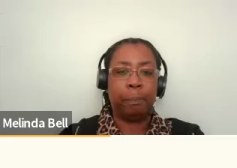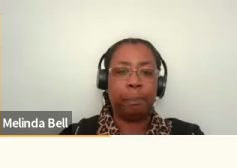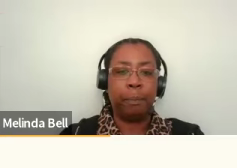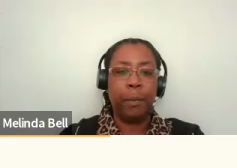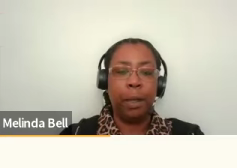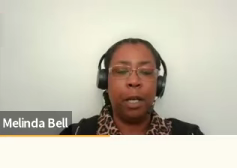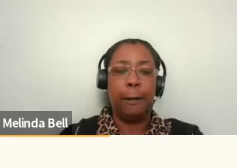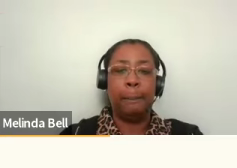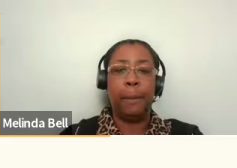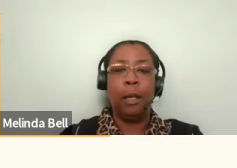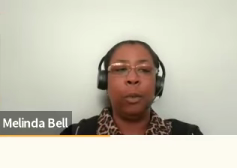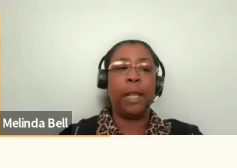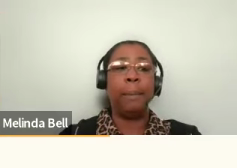for.